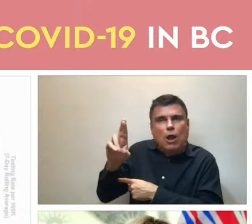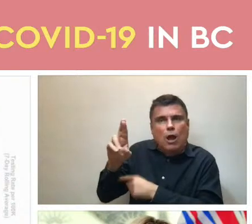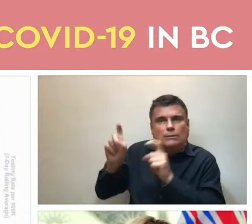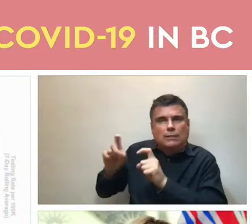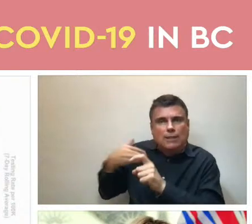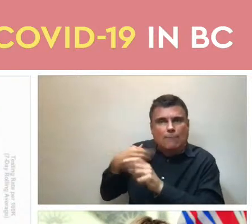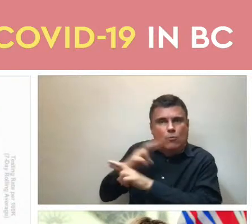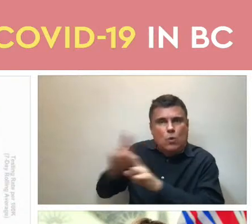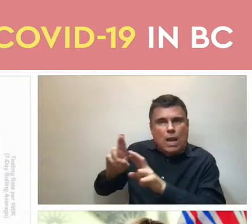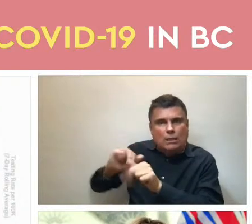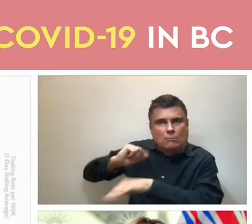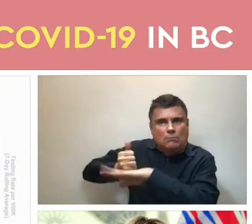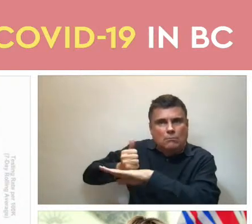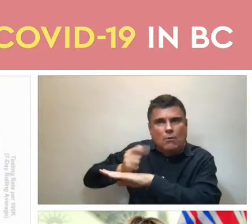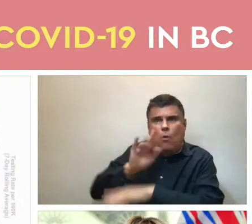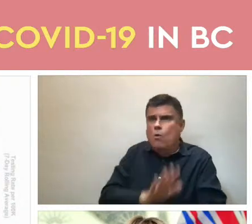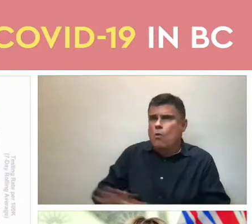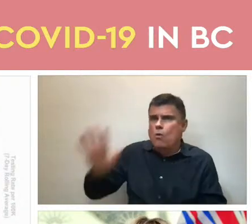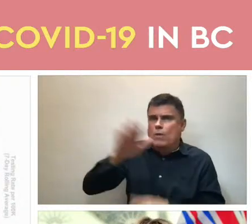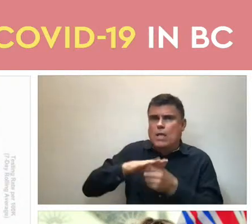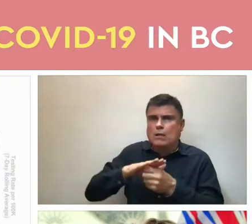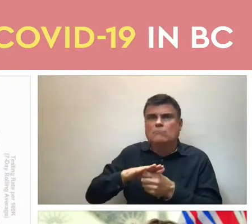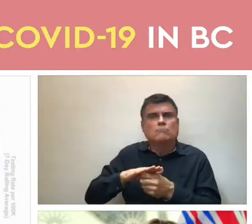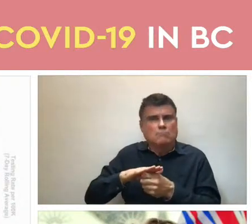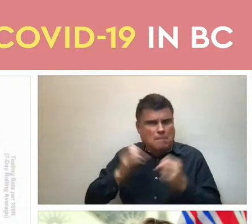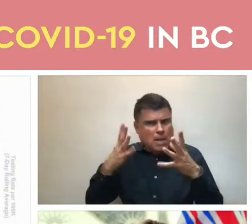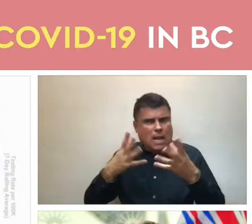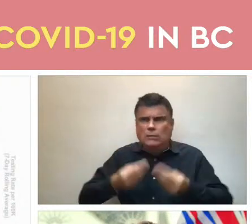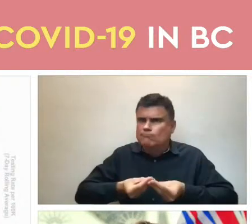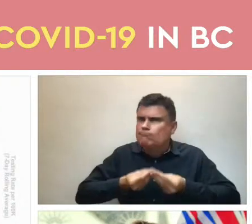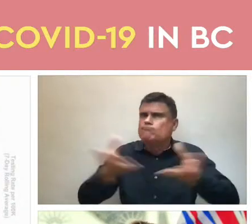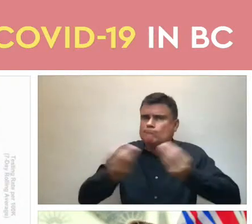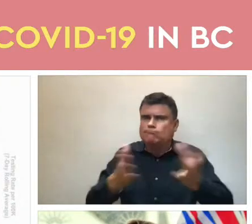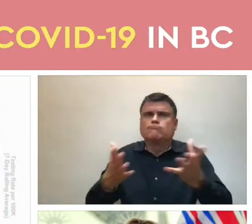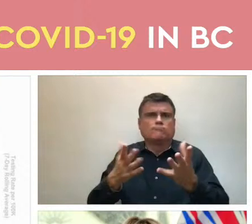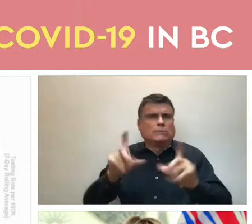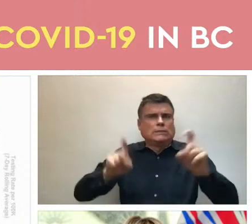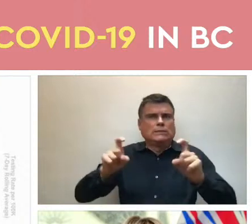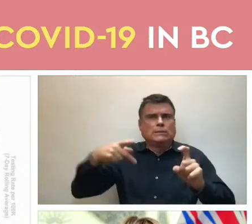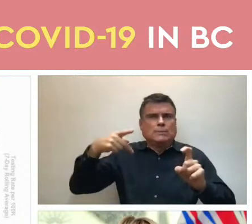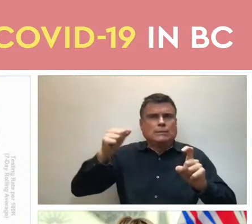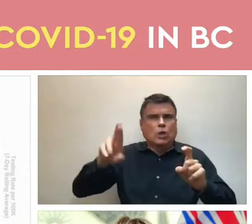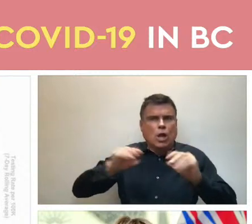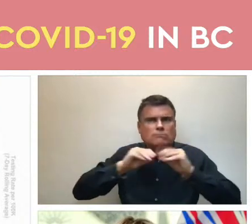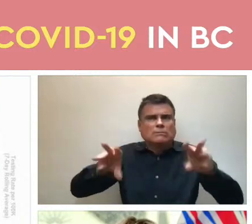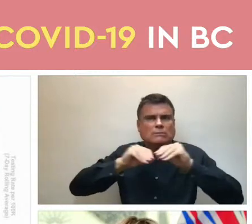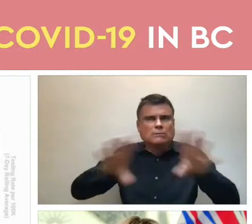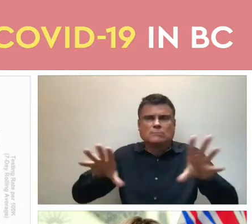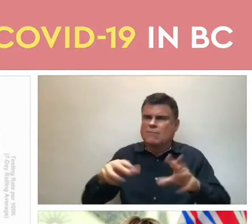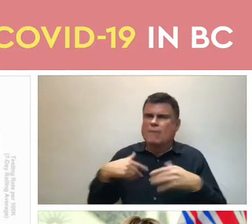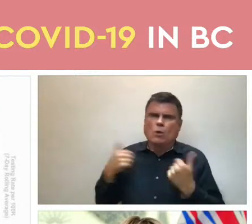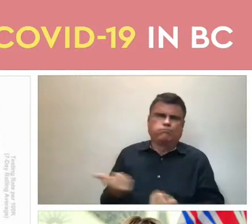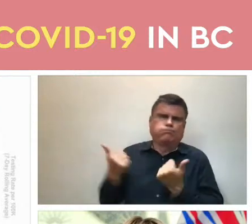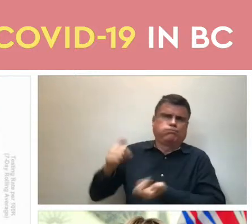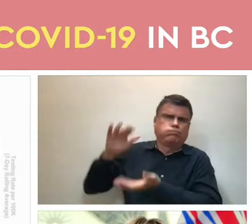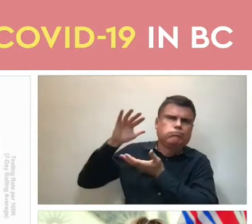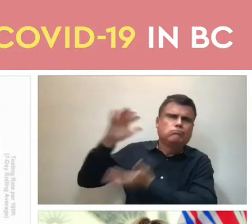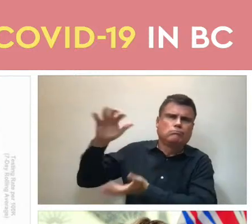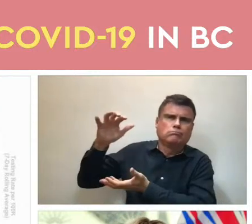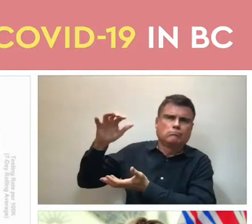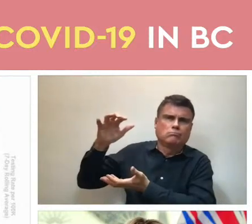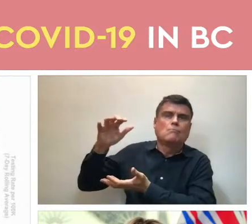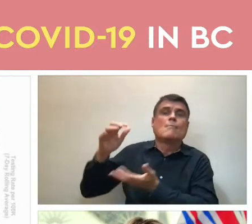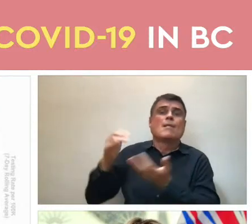the communities, across BC, over the last period of time during this wave, and we are now starting to